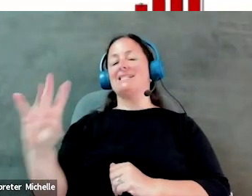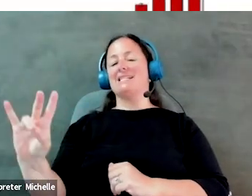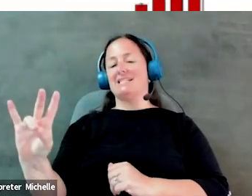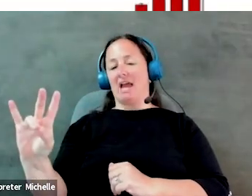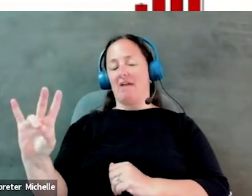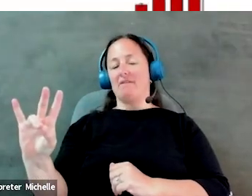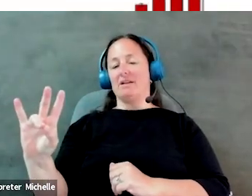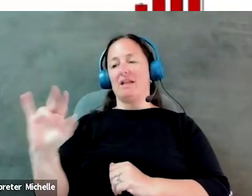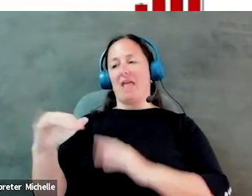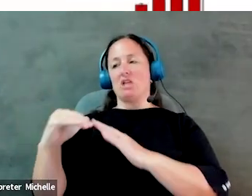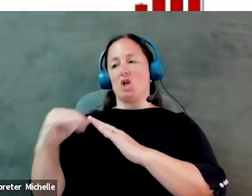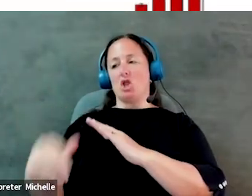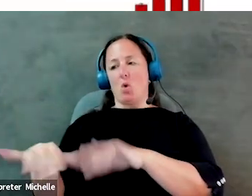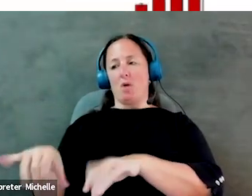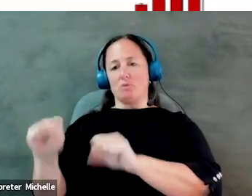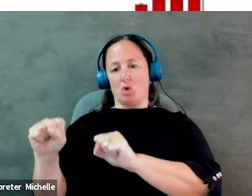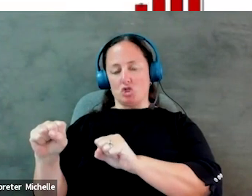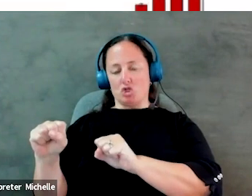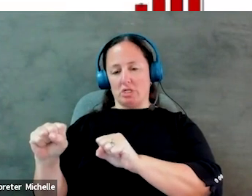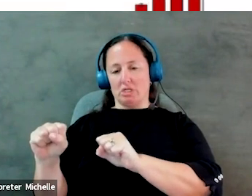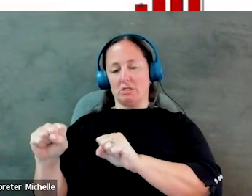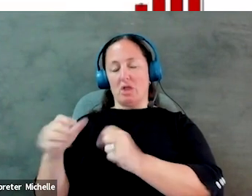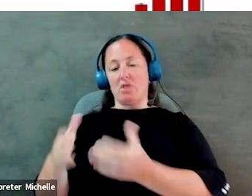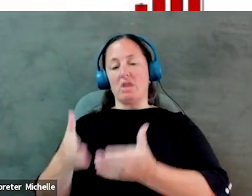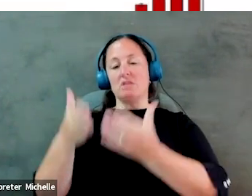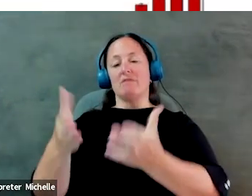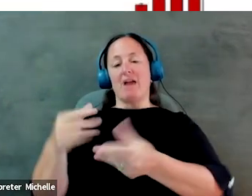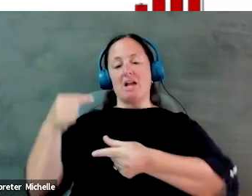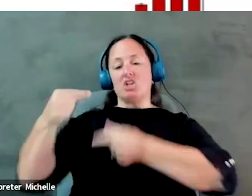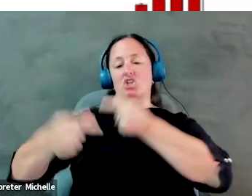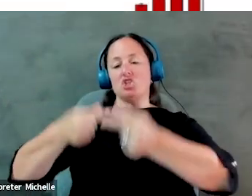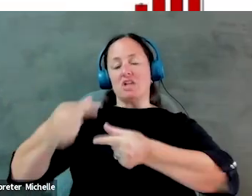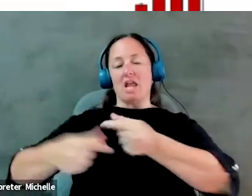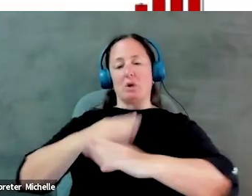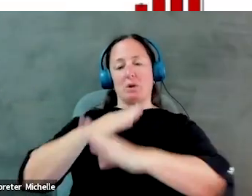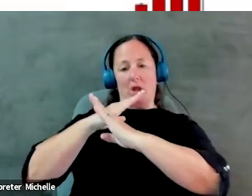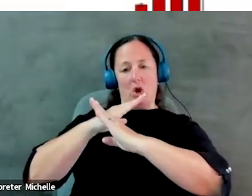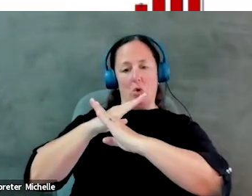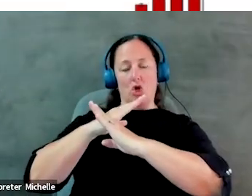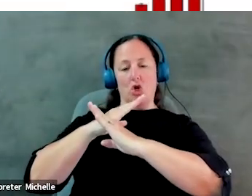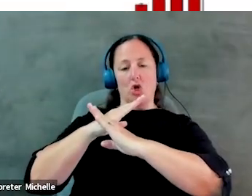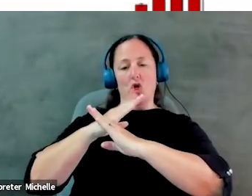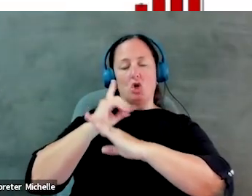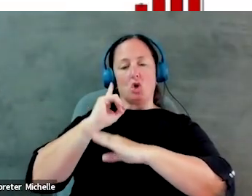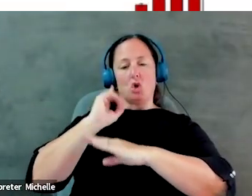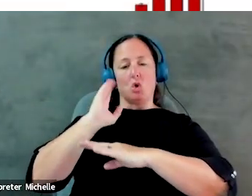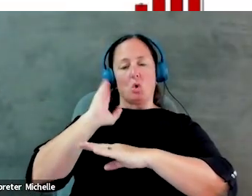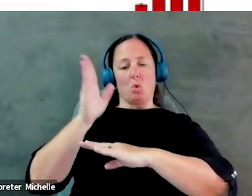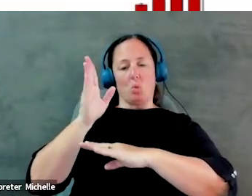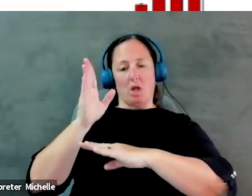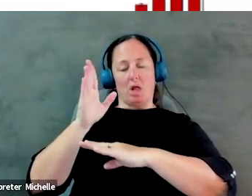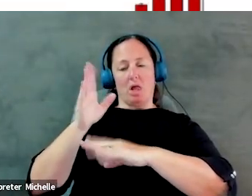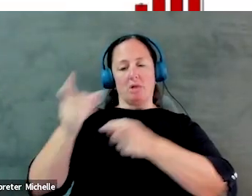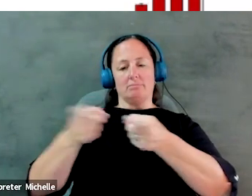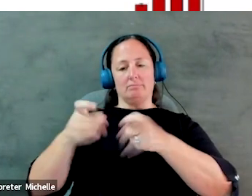IMC 67, which is lower absorption. So this provides a genetic barrier that's going to condition